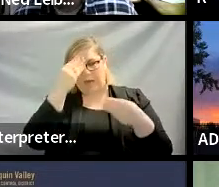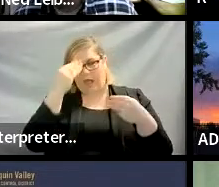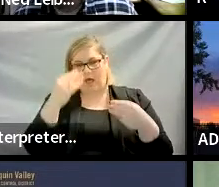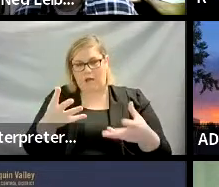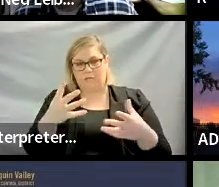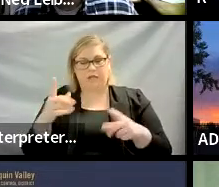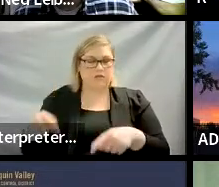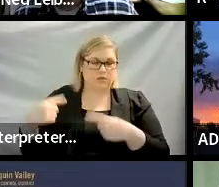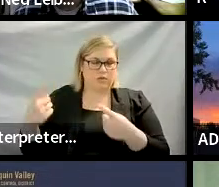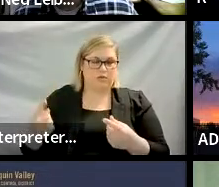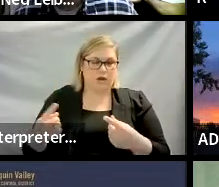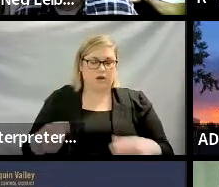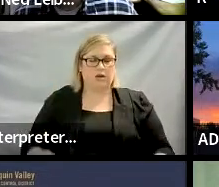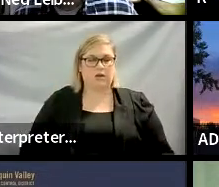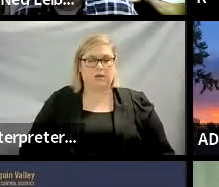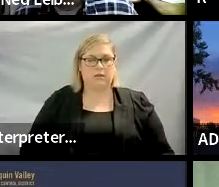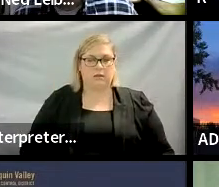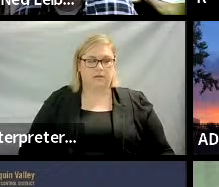far.